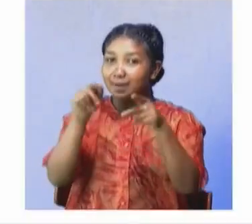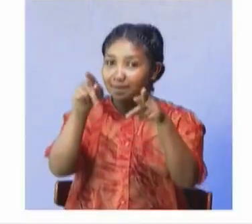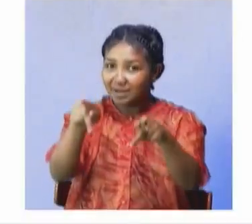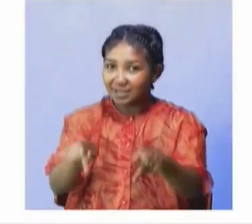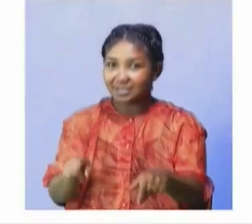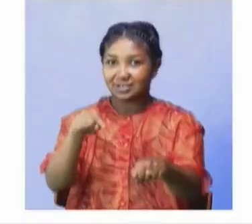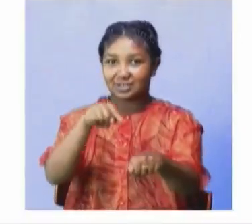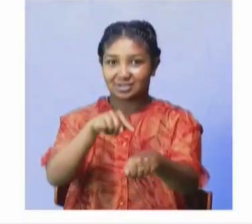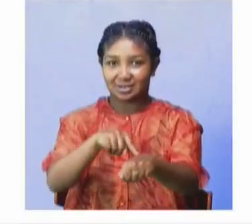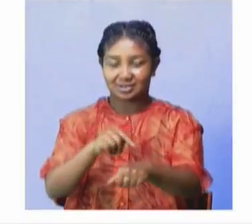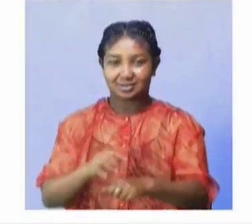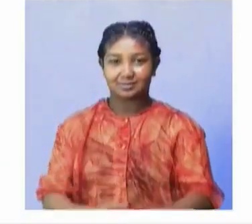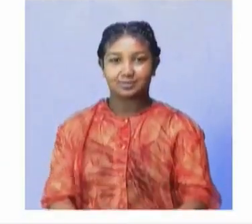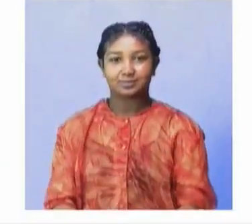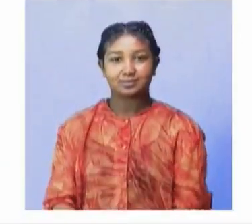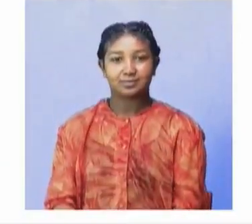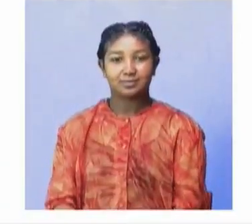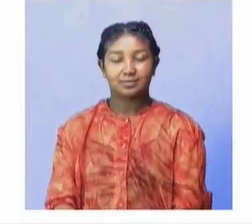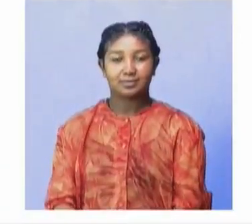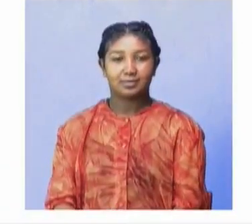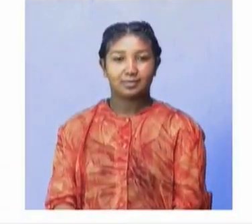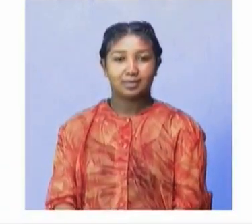present tense.